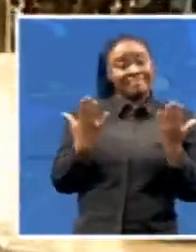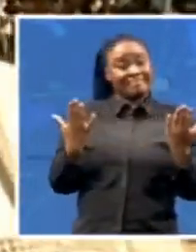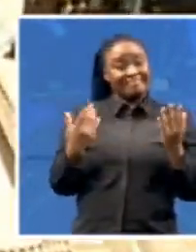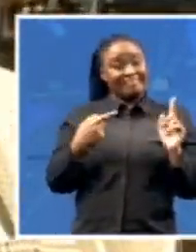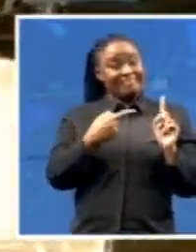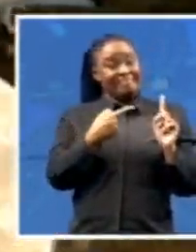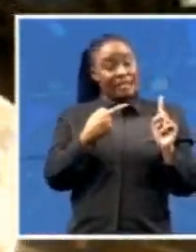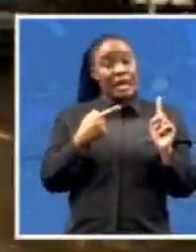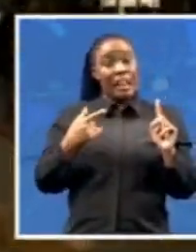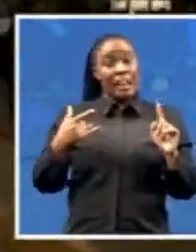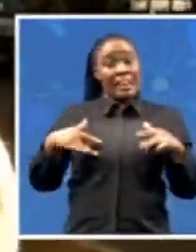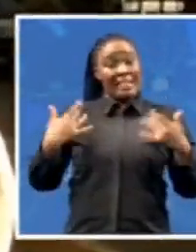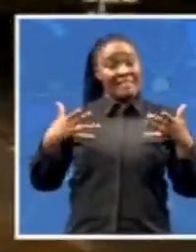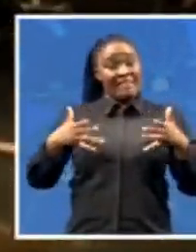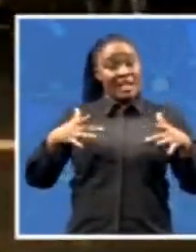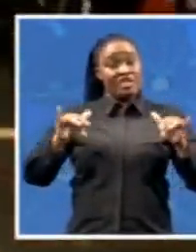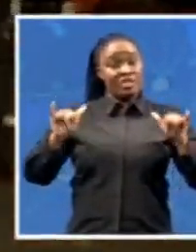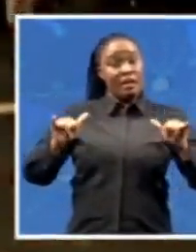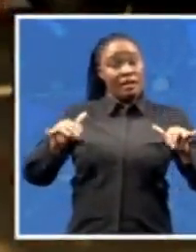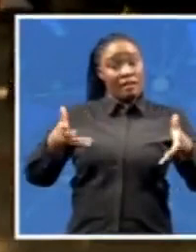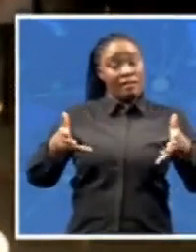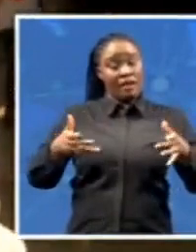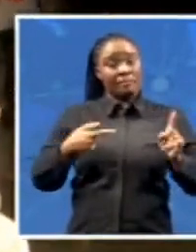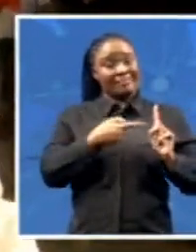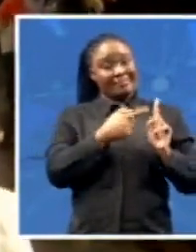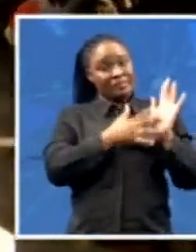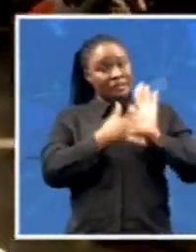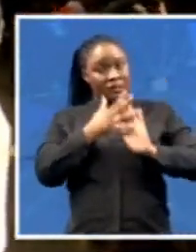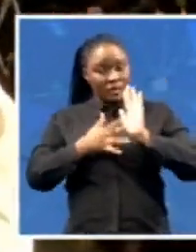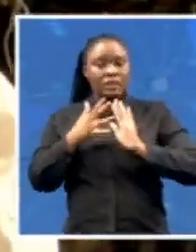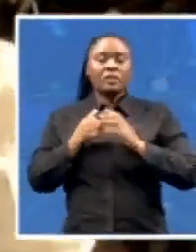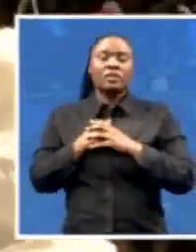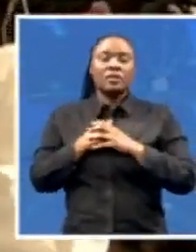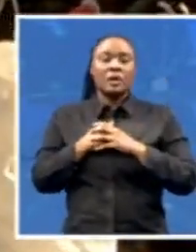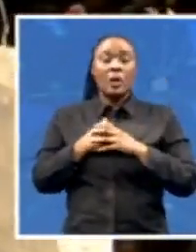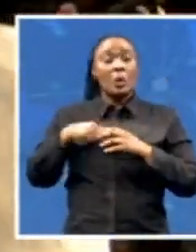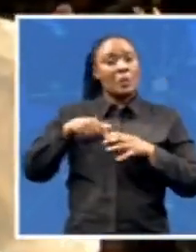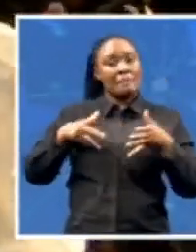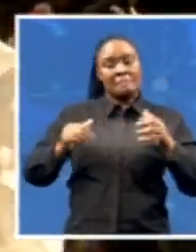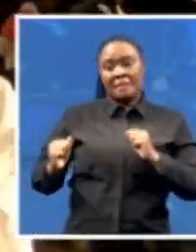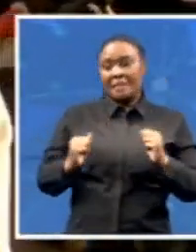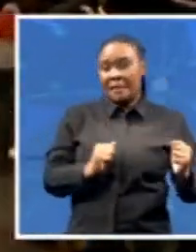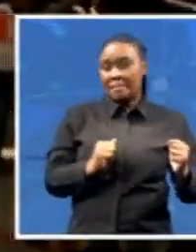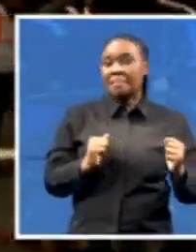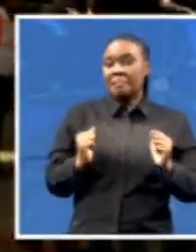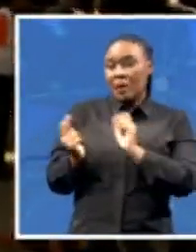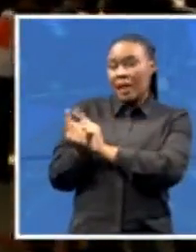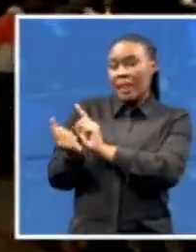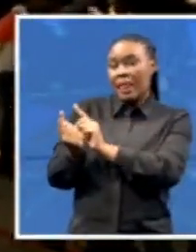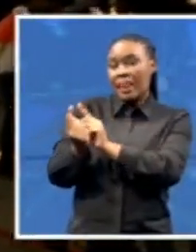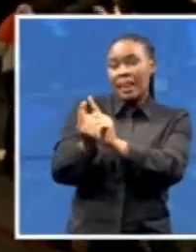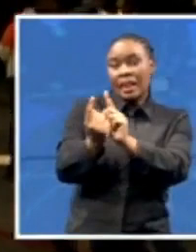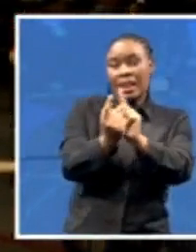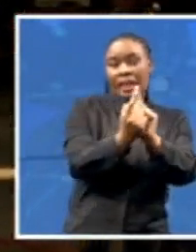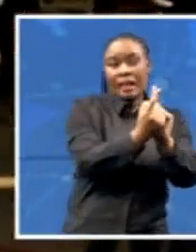here, and I must say that we'll still be on the ground speaking to some of the people. Hopefully, we will be